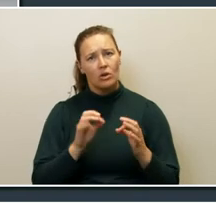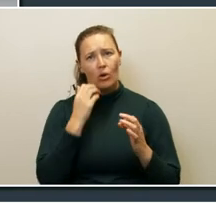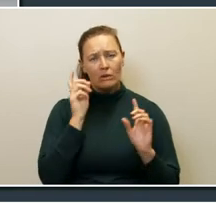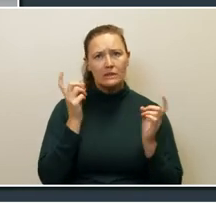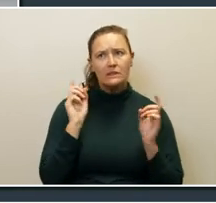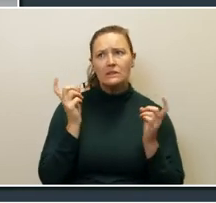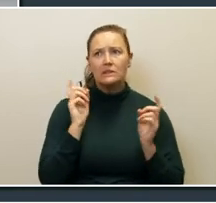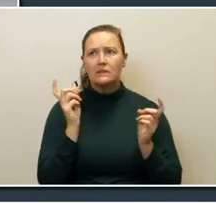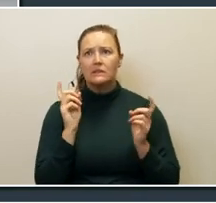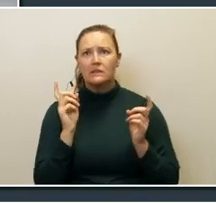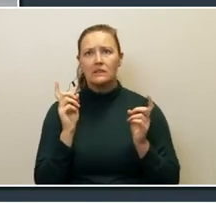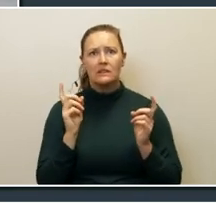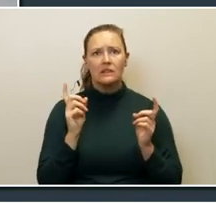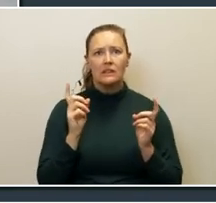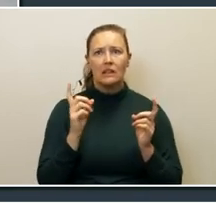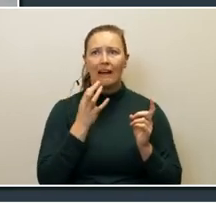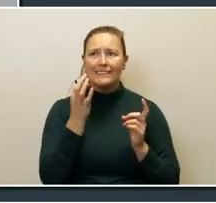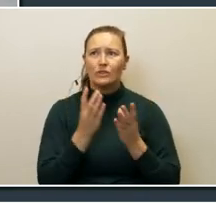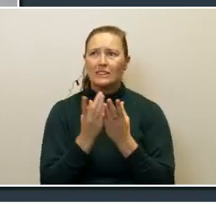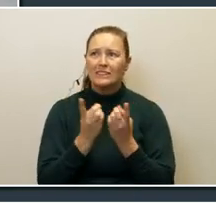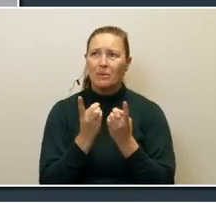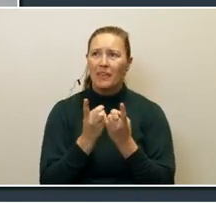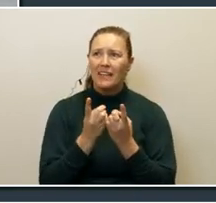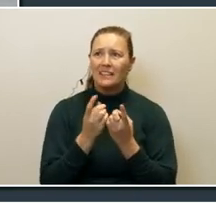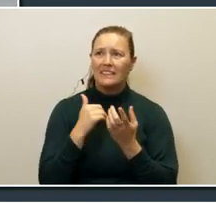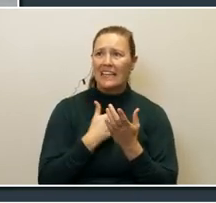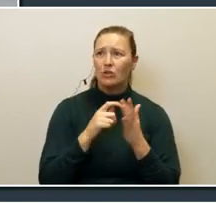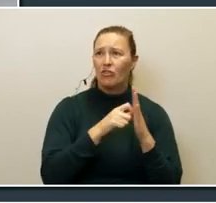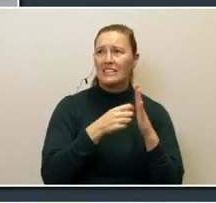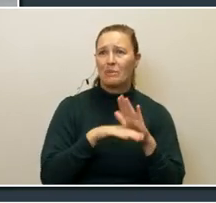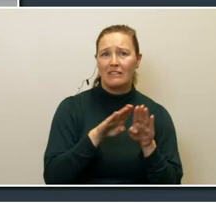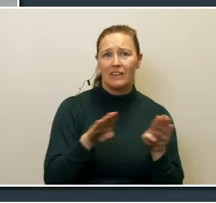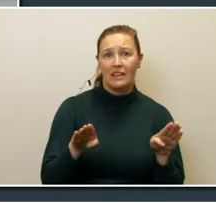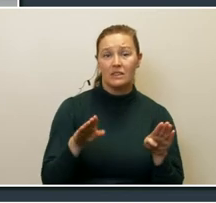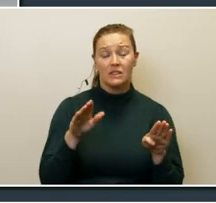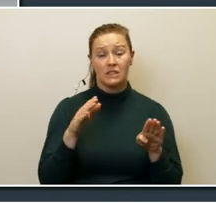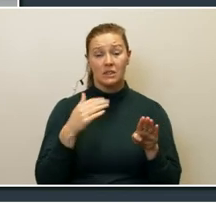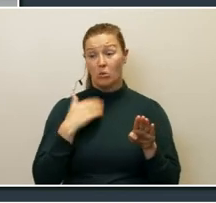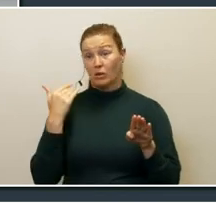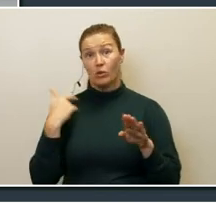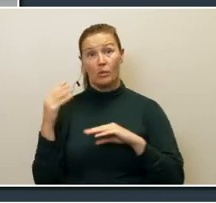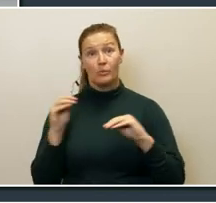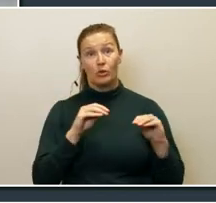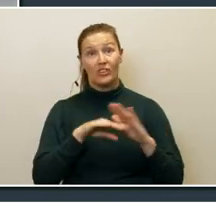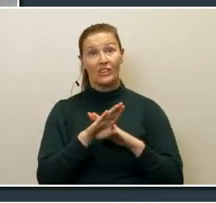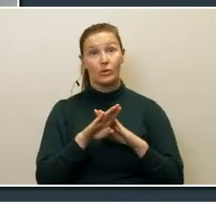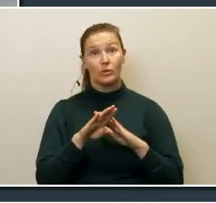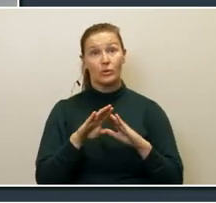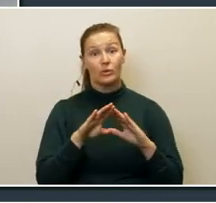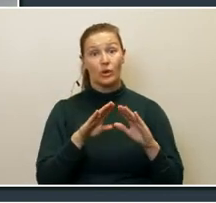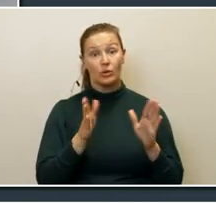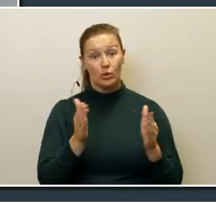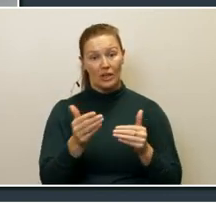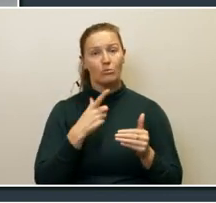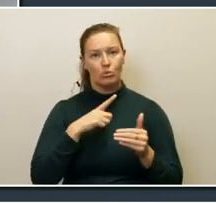concerned about maybe asking for something that your flat needs. When we moved into our unit, Phil was